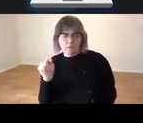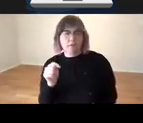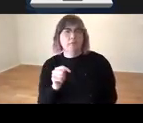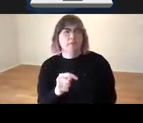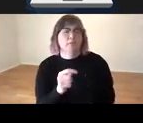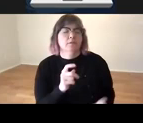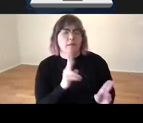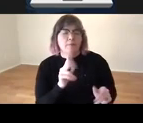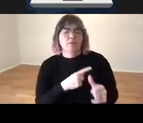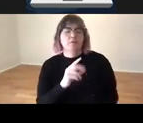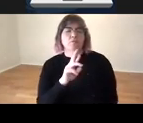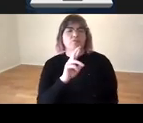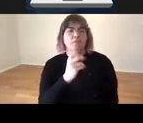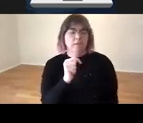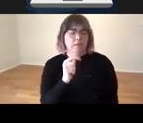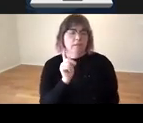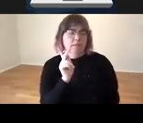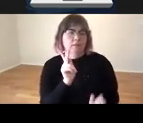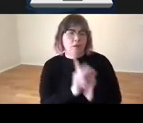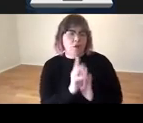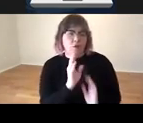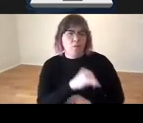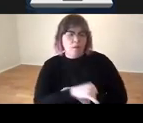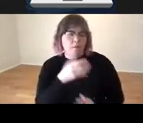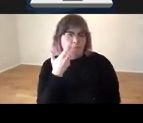clip of the resident killer whale vocalizations.